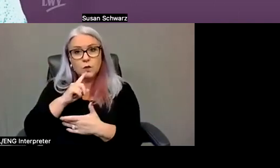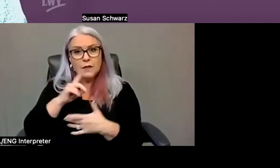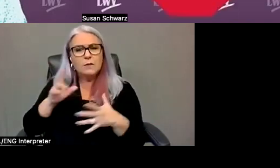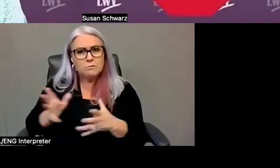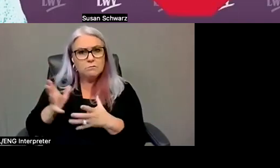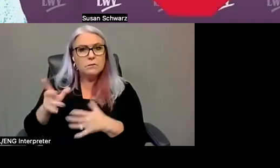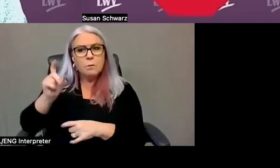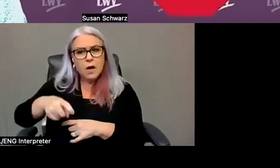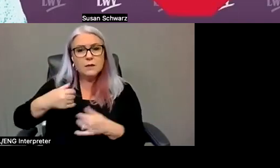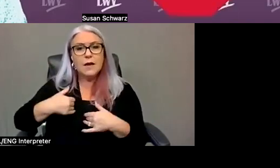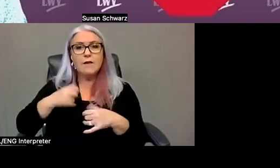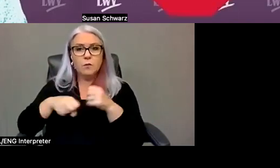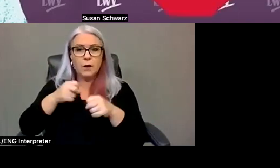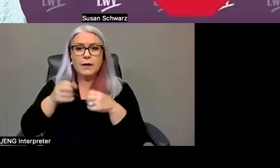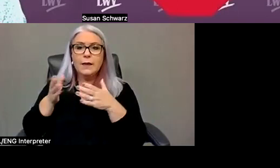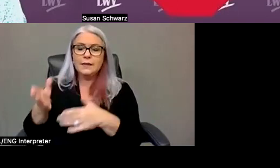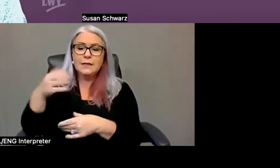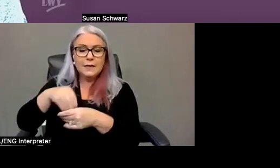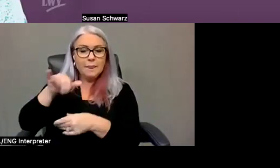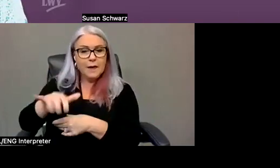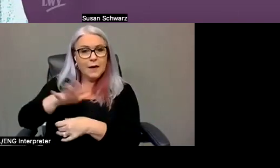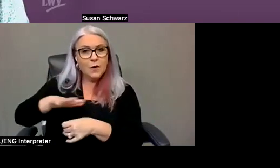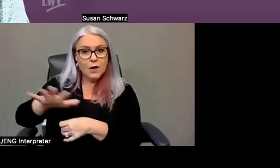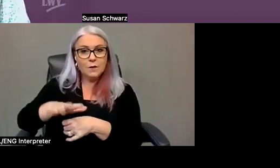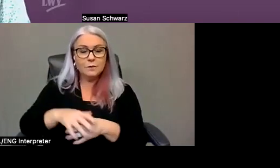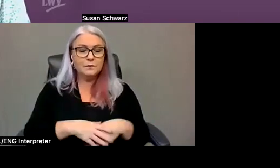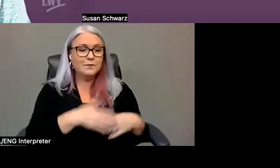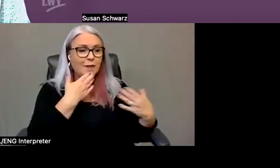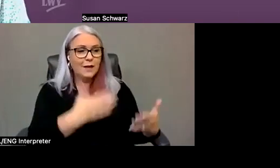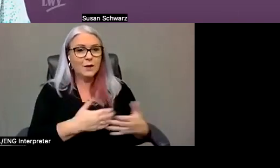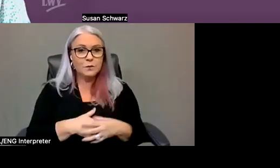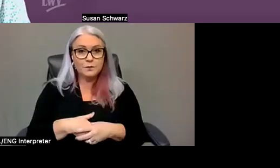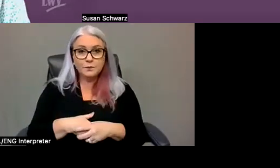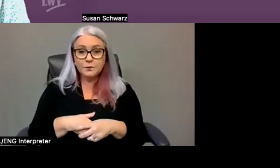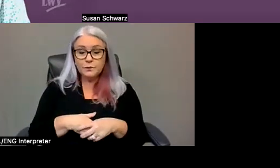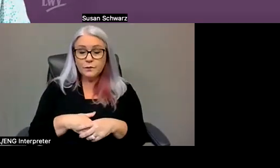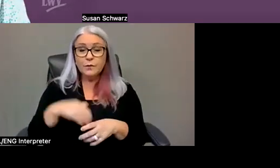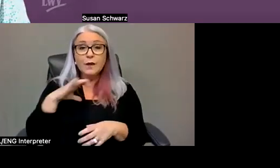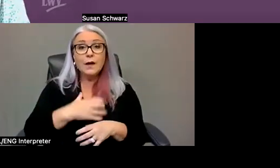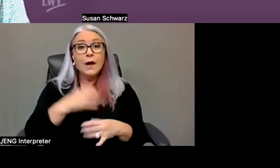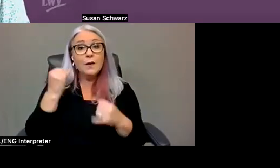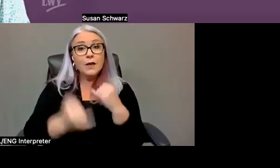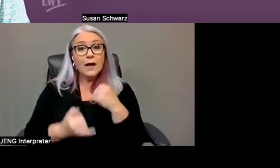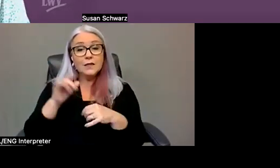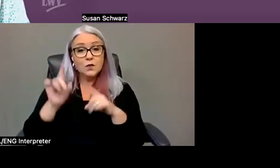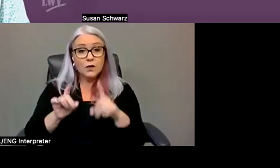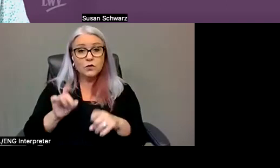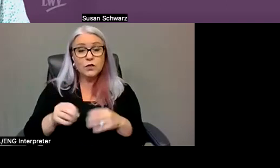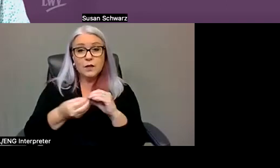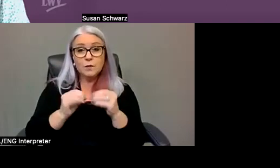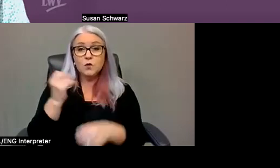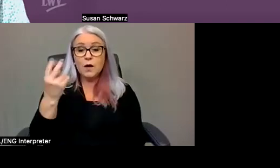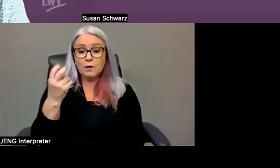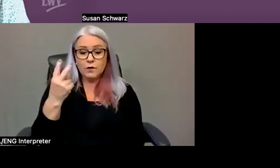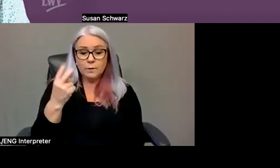lanes should be put in that area. Thank you. This is the last question before closing statements, question number 12, and it